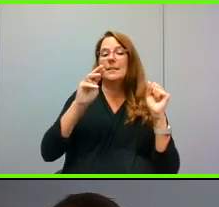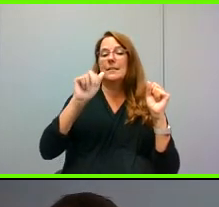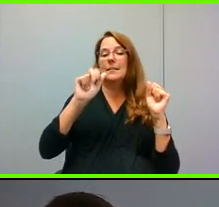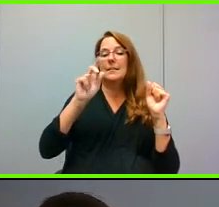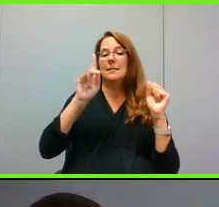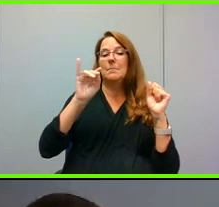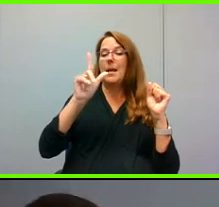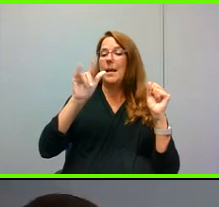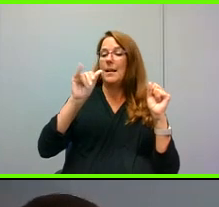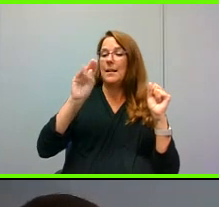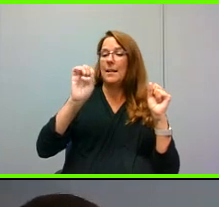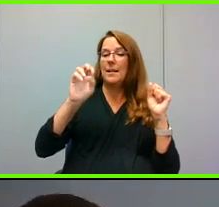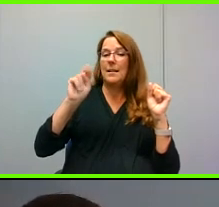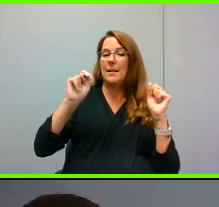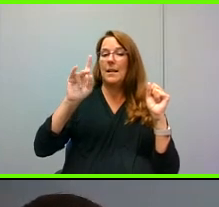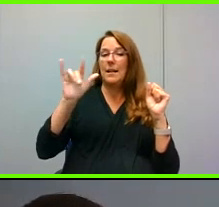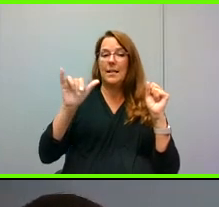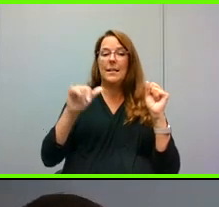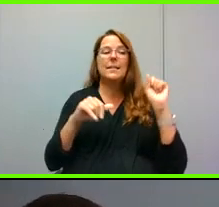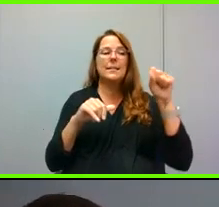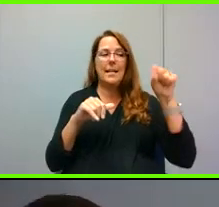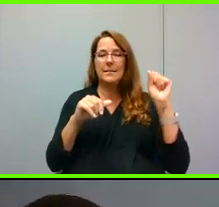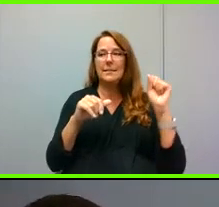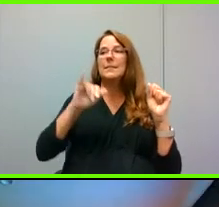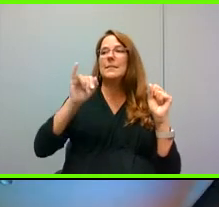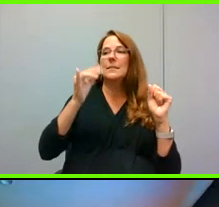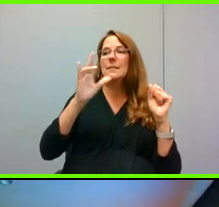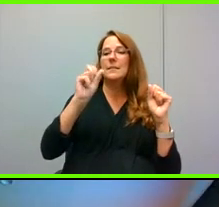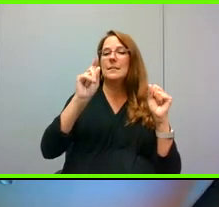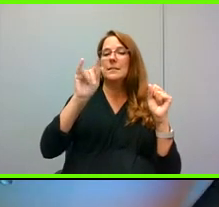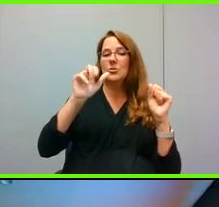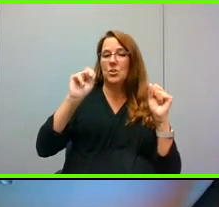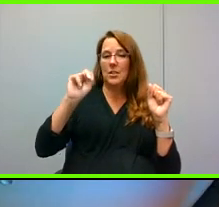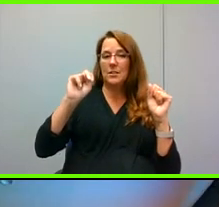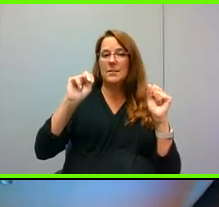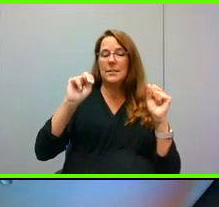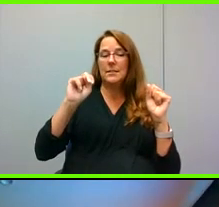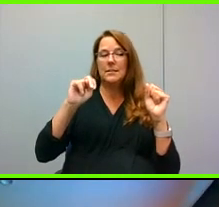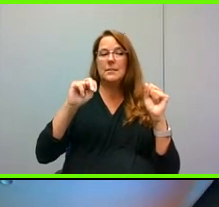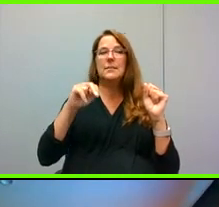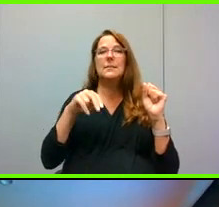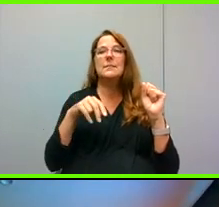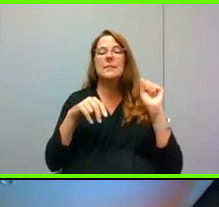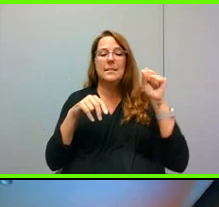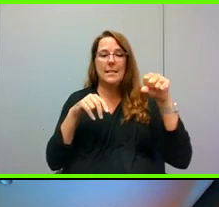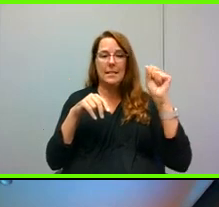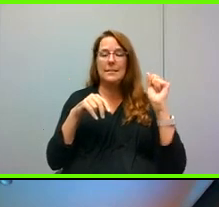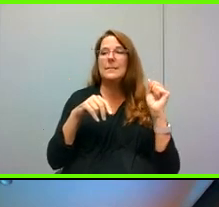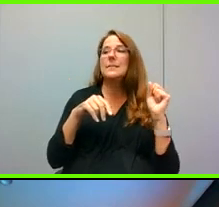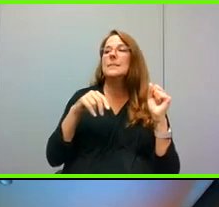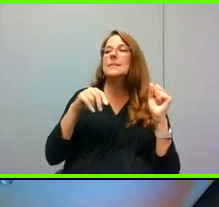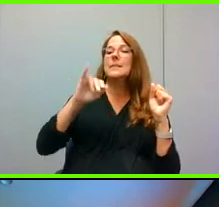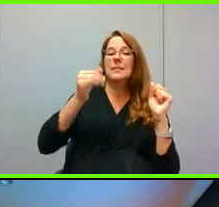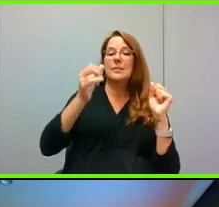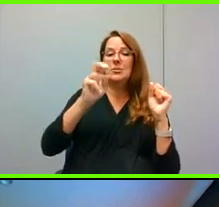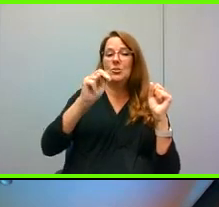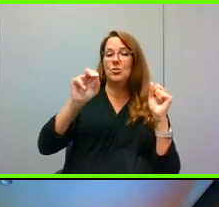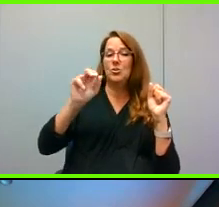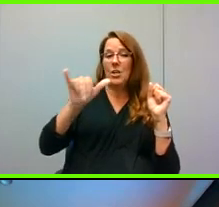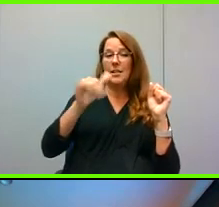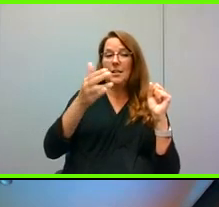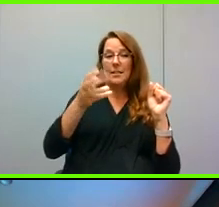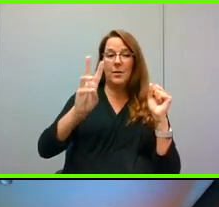Madeline Nunnally, Yes. Justin Spurlock, Yes. Jenny